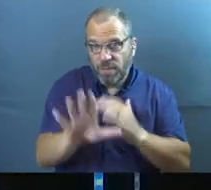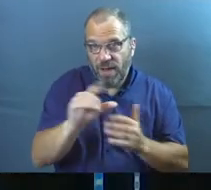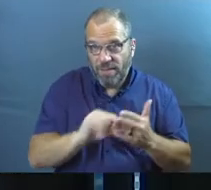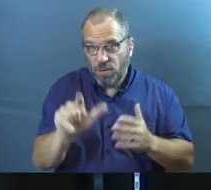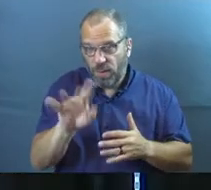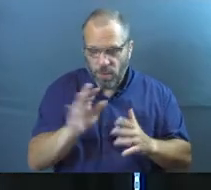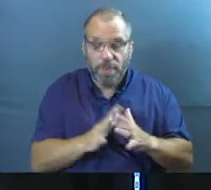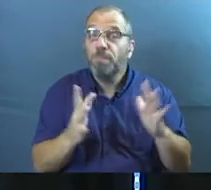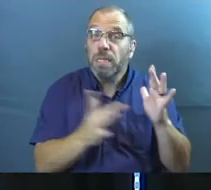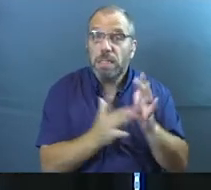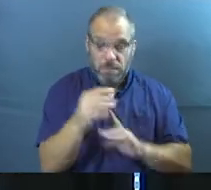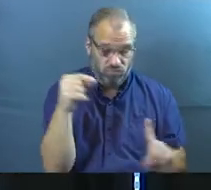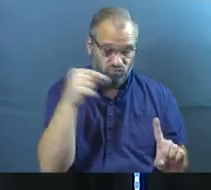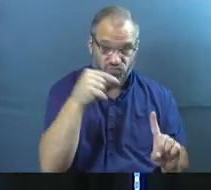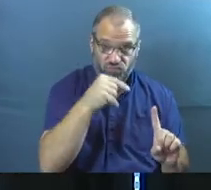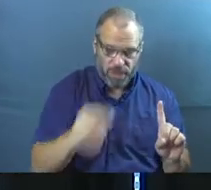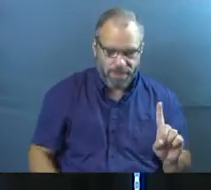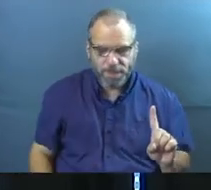is Jesus,